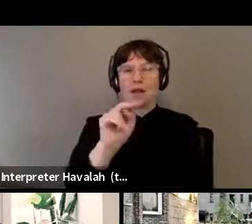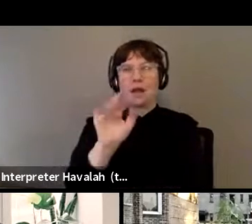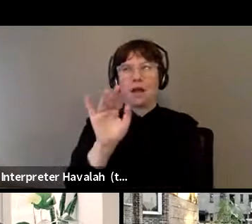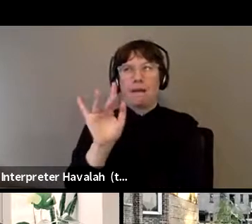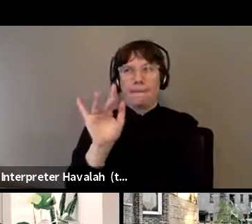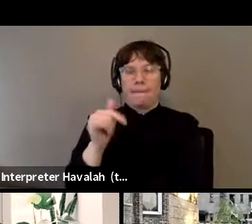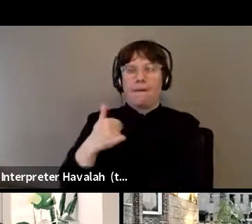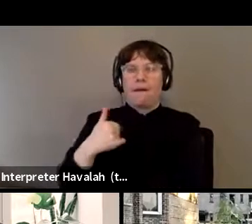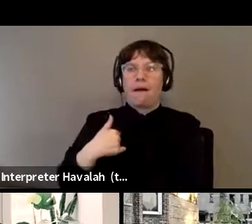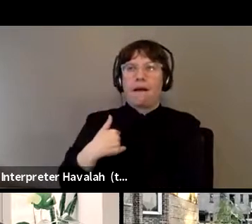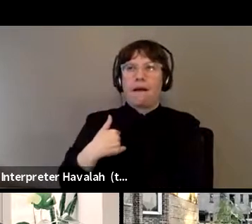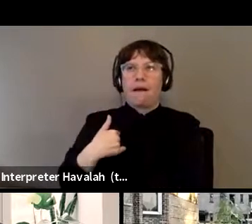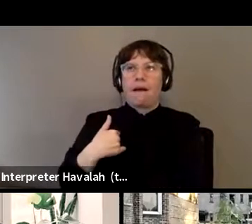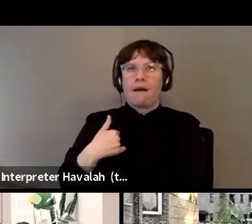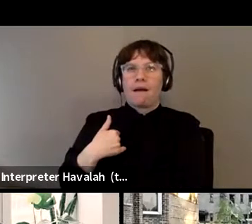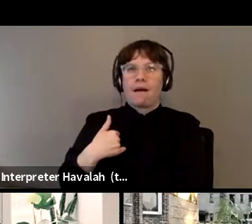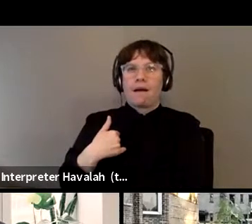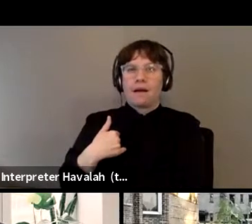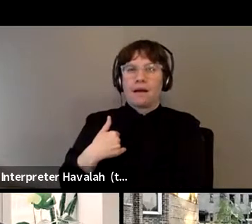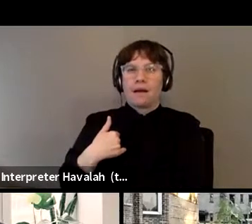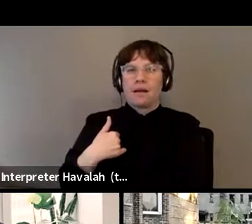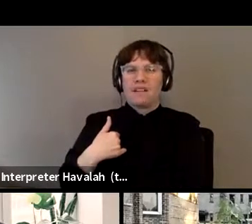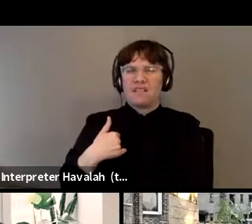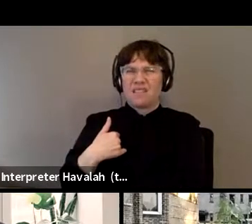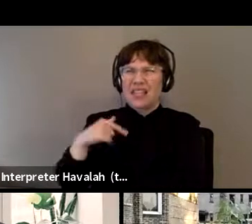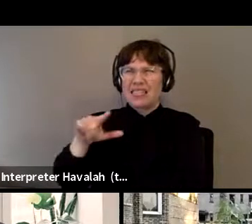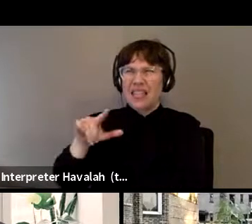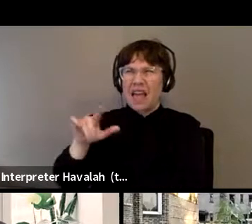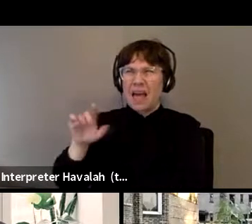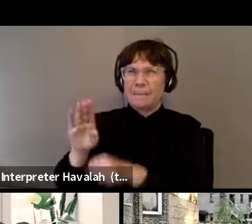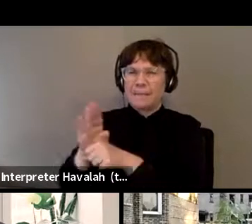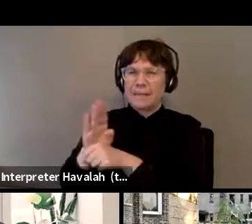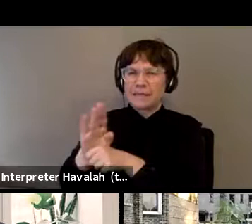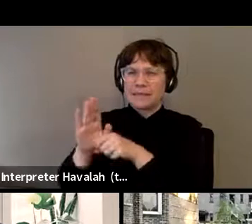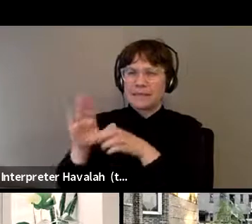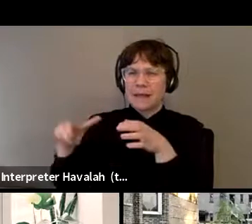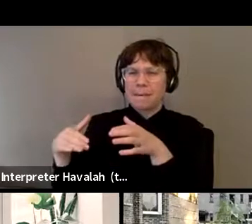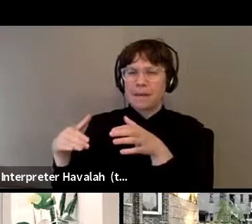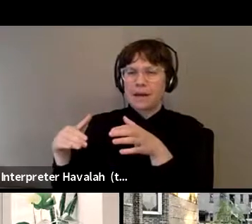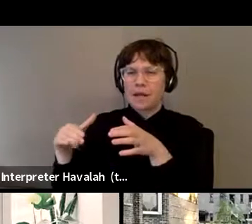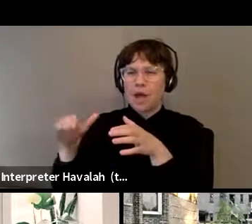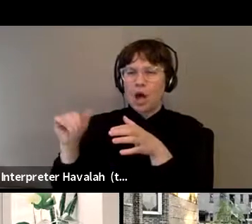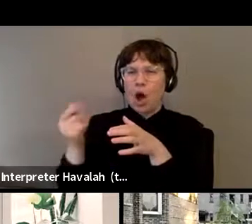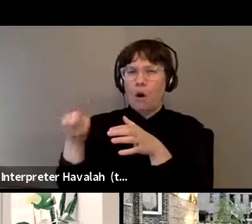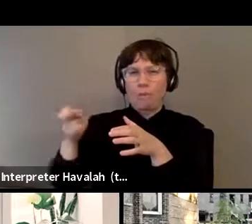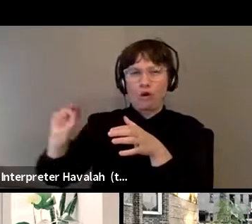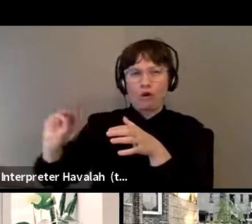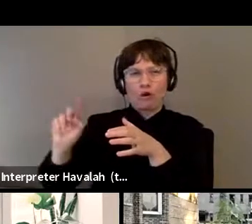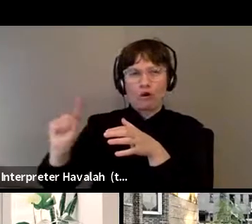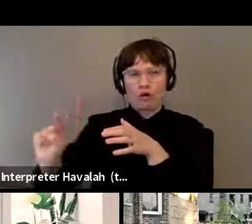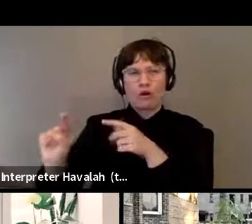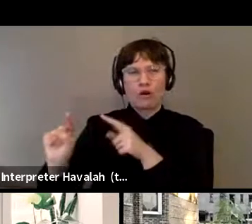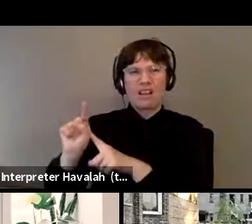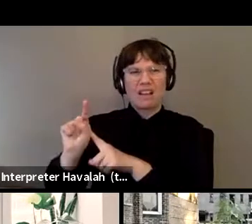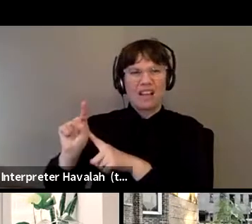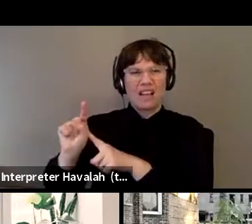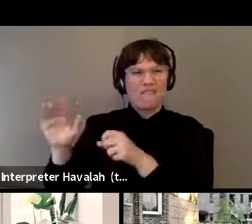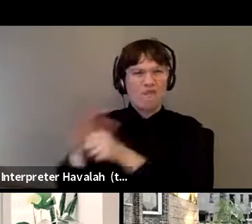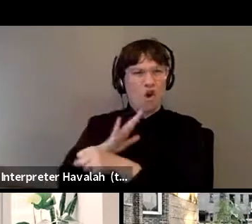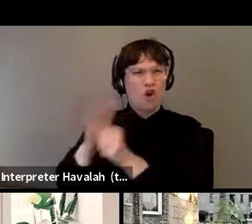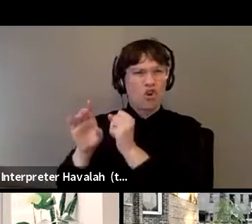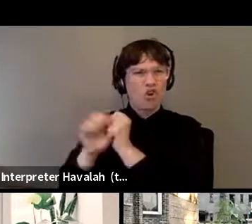So I think that, aren't they funding like a whole